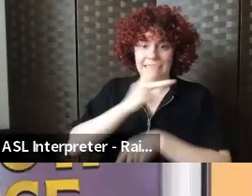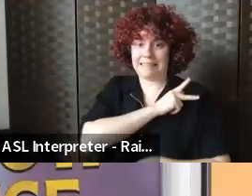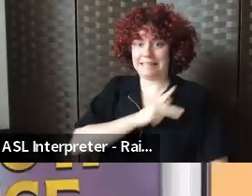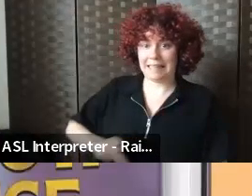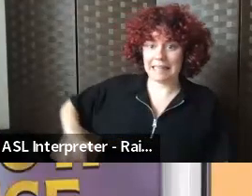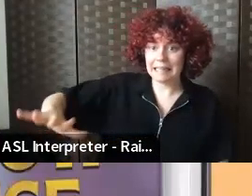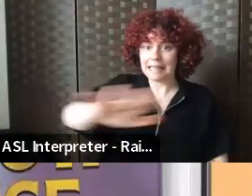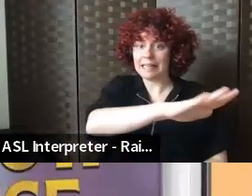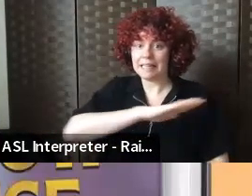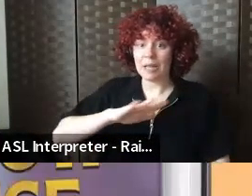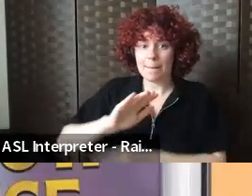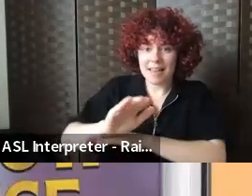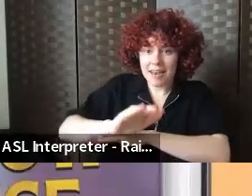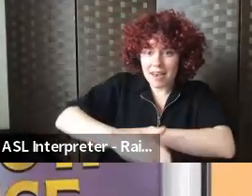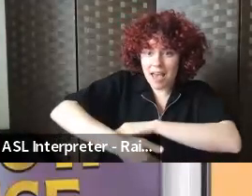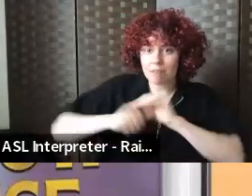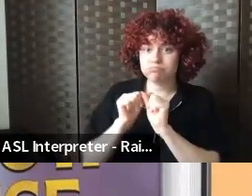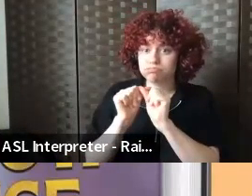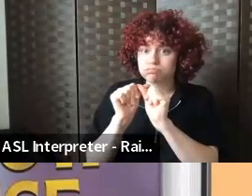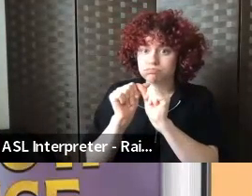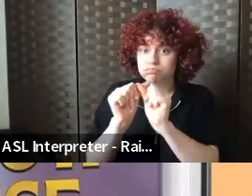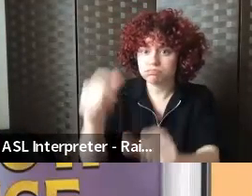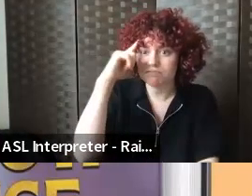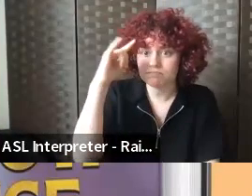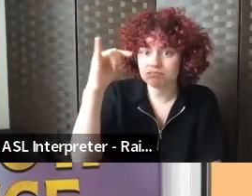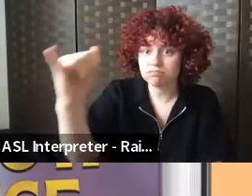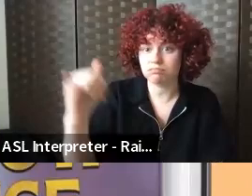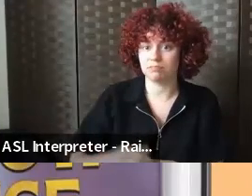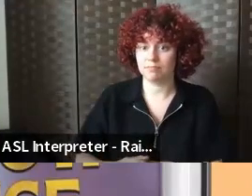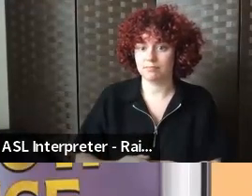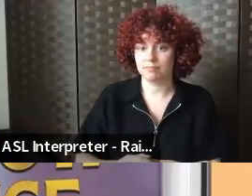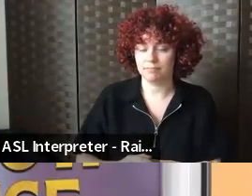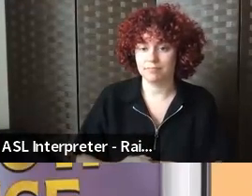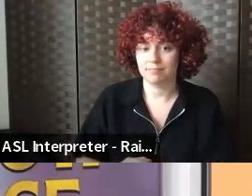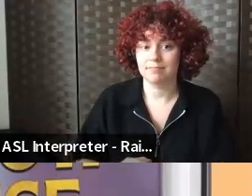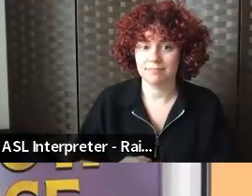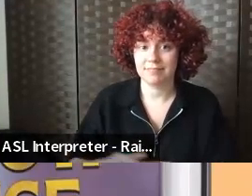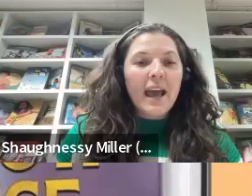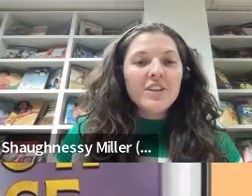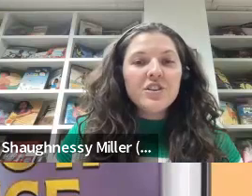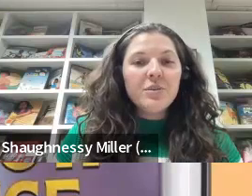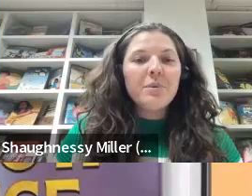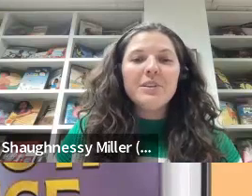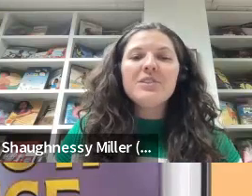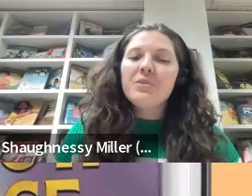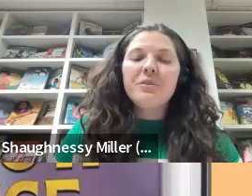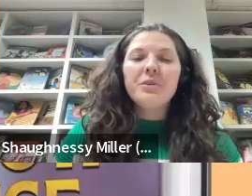this reimagined Egyptian setting runs on solar power. But Ash, Prince